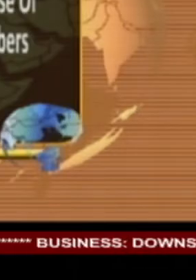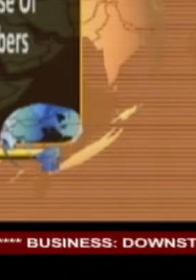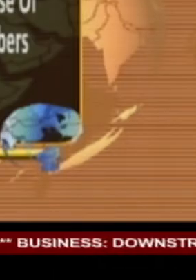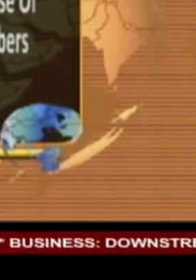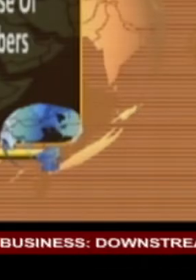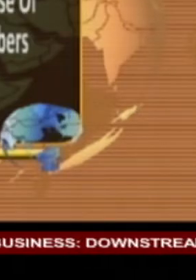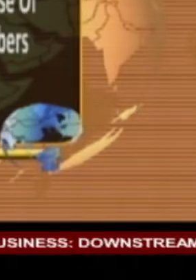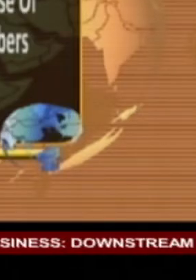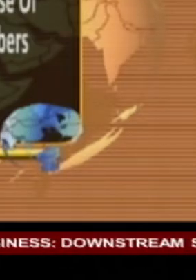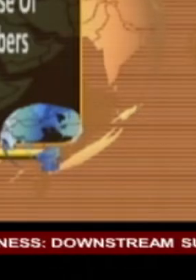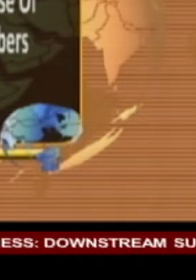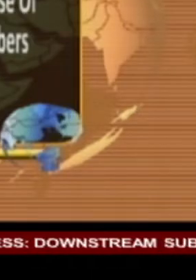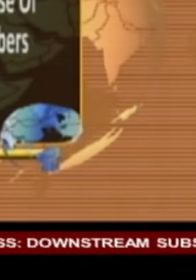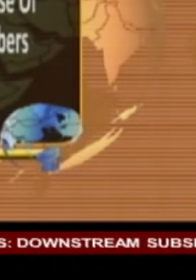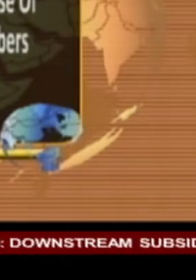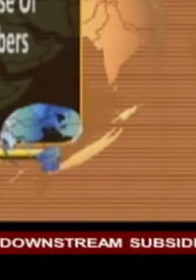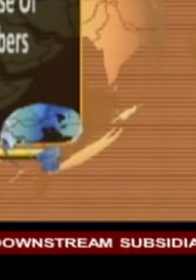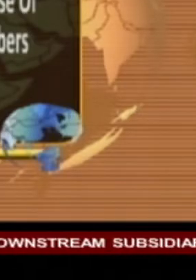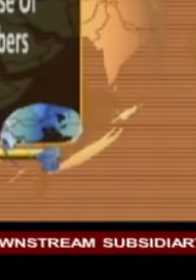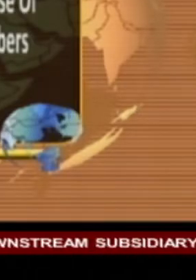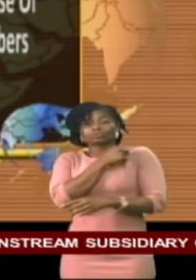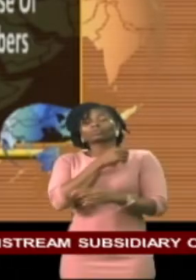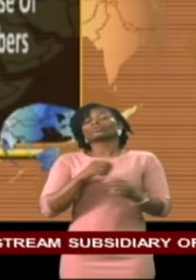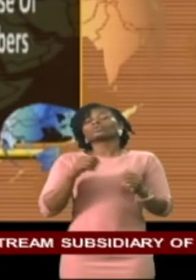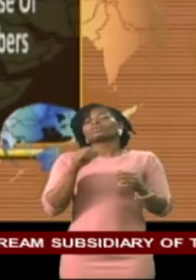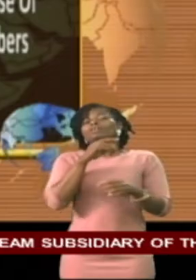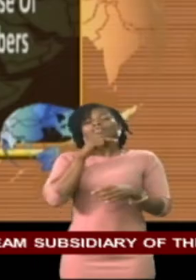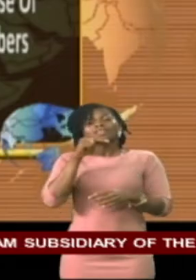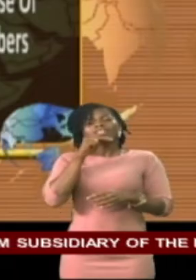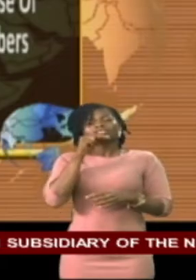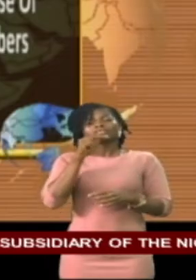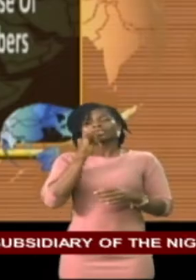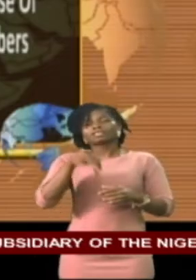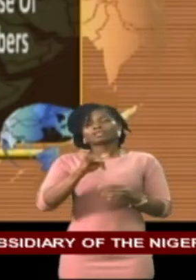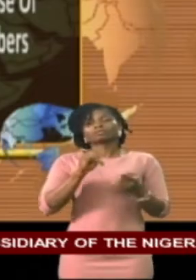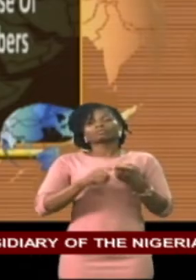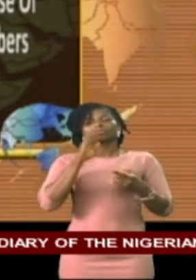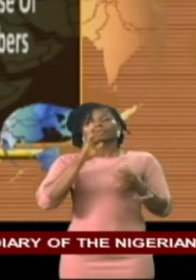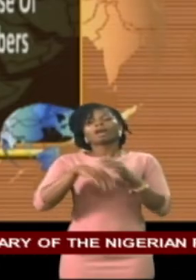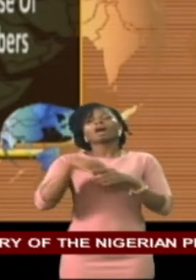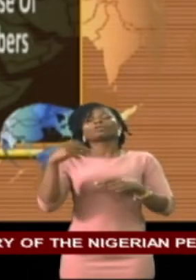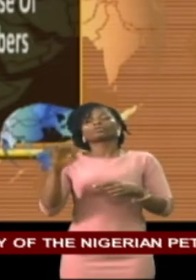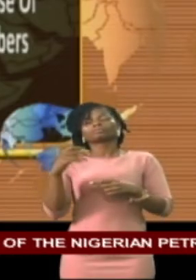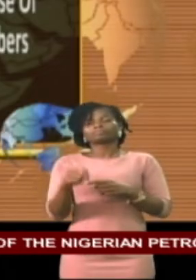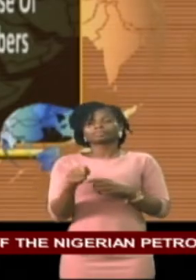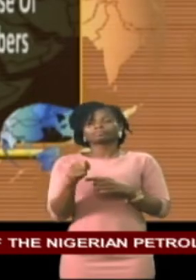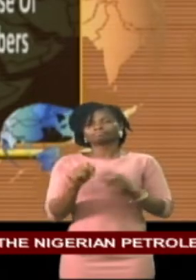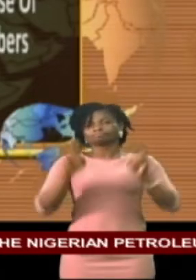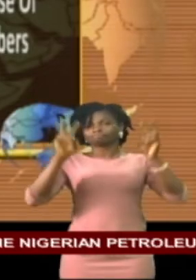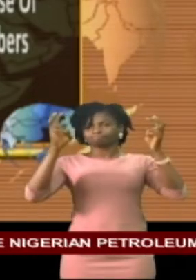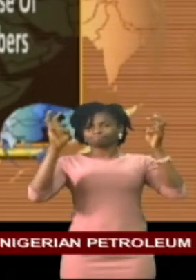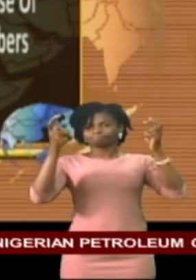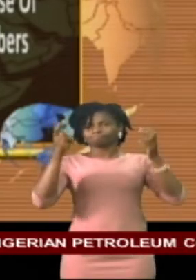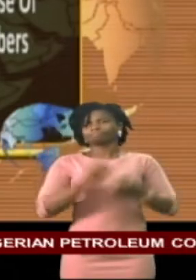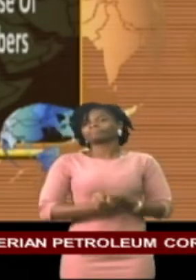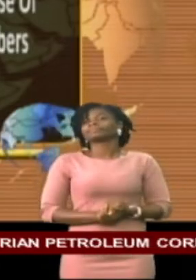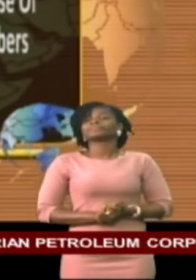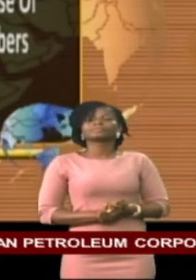recently discharged and dropping cases of infections, Nigeria is yet to be out of the woods.